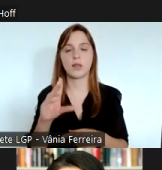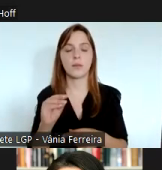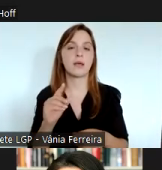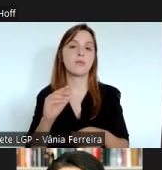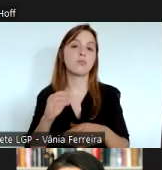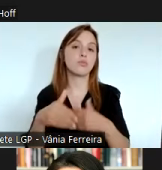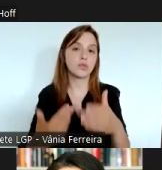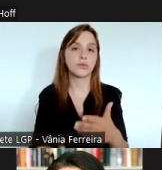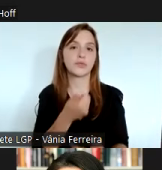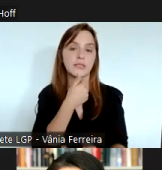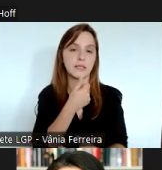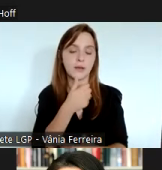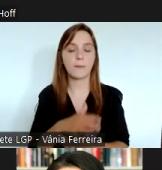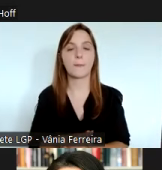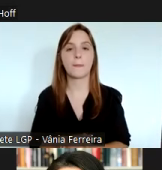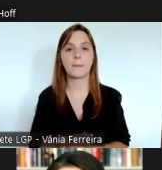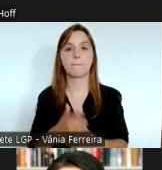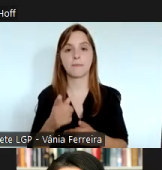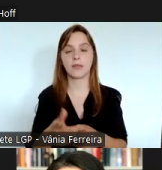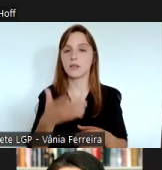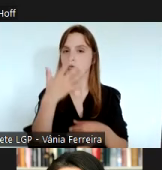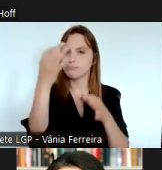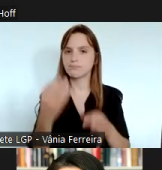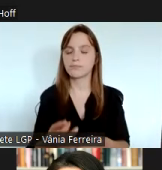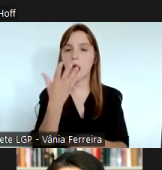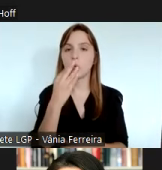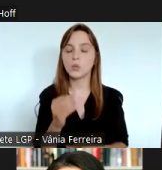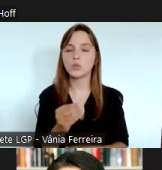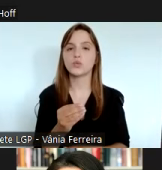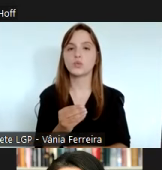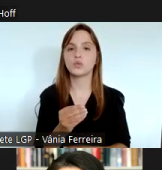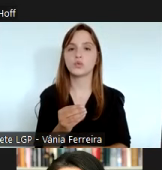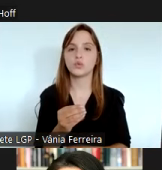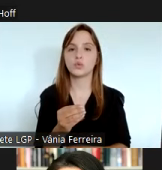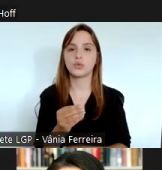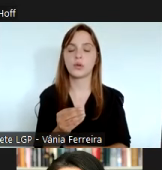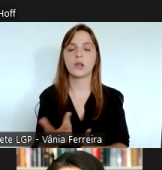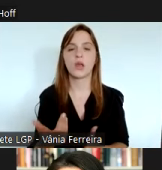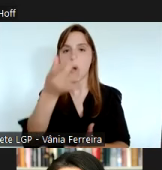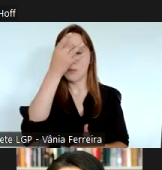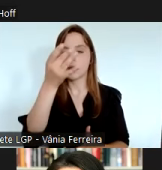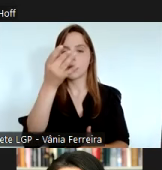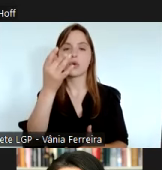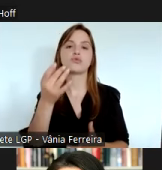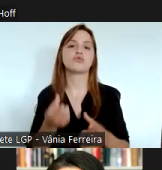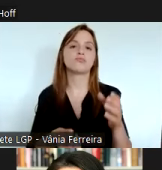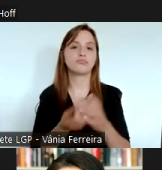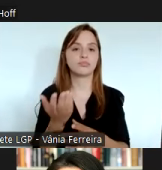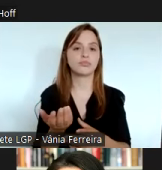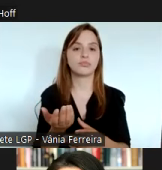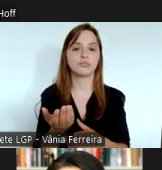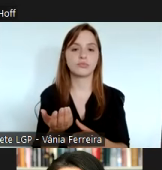example, where they make sure that students form their opinions and represent these opinions when decisions are made,